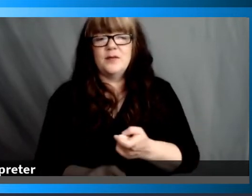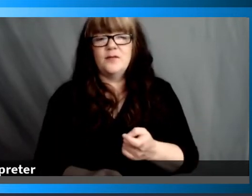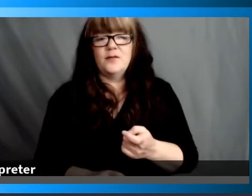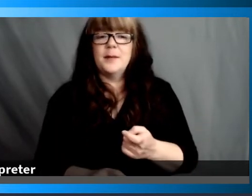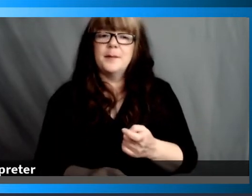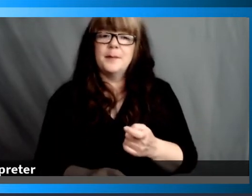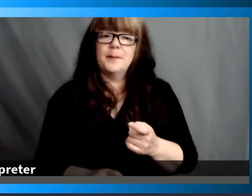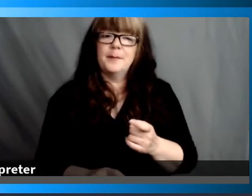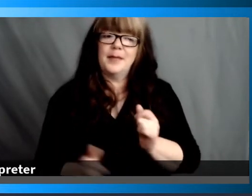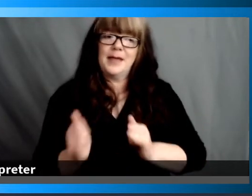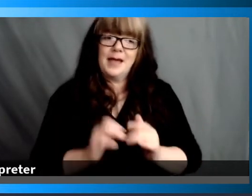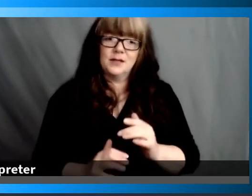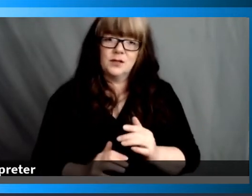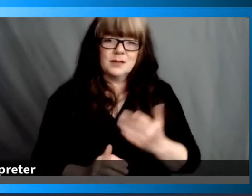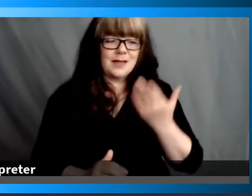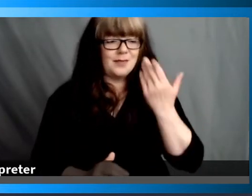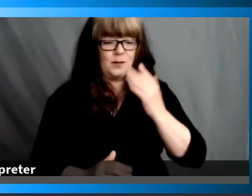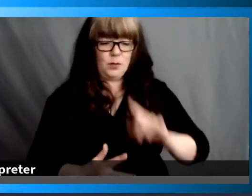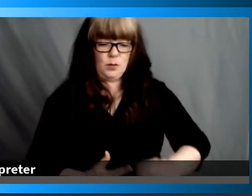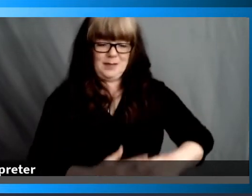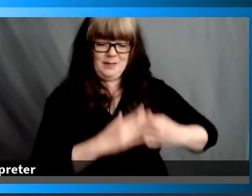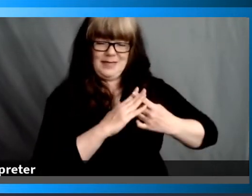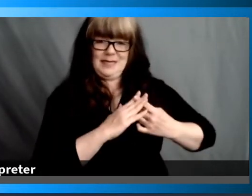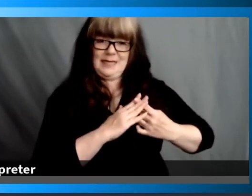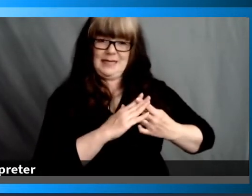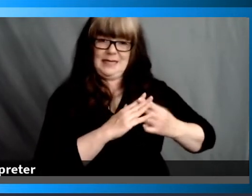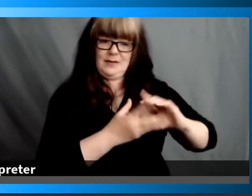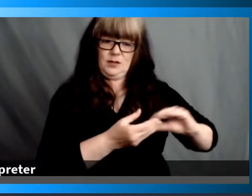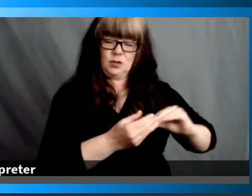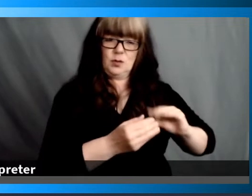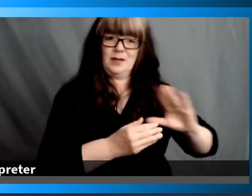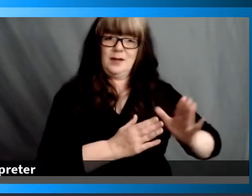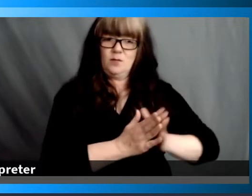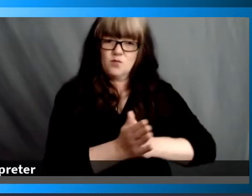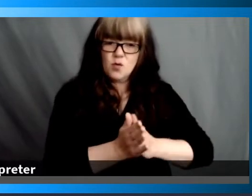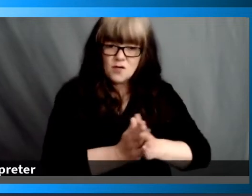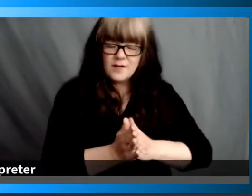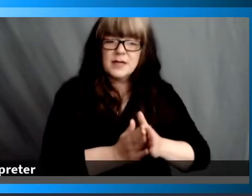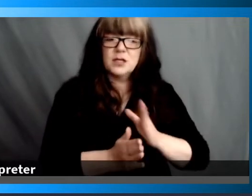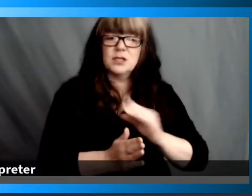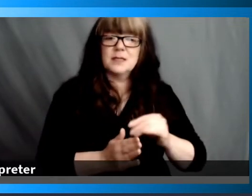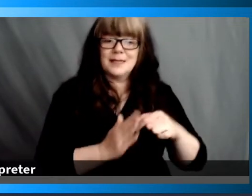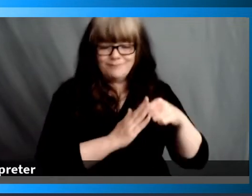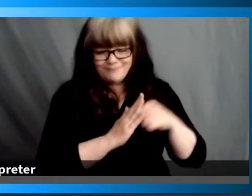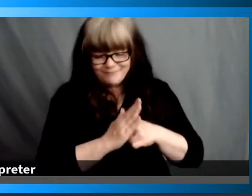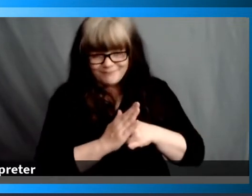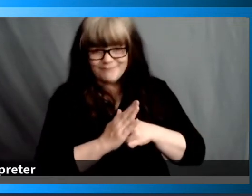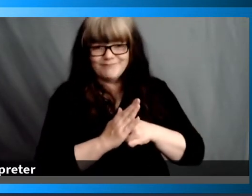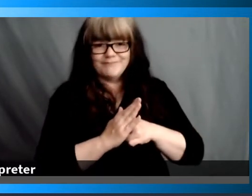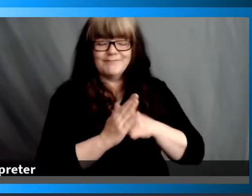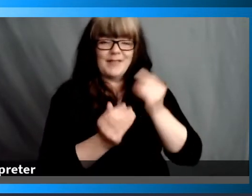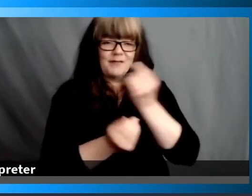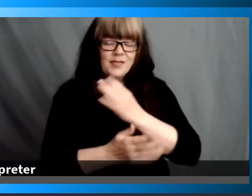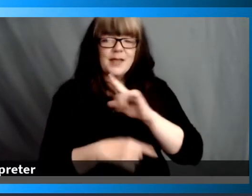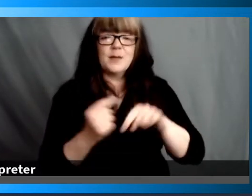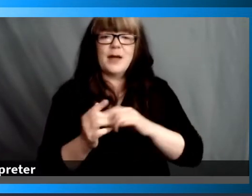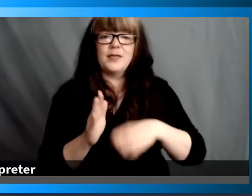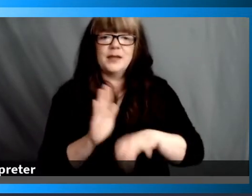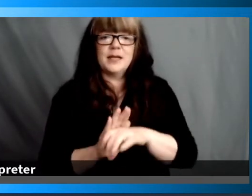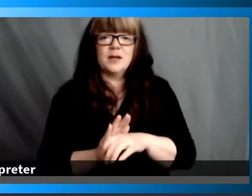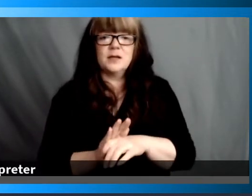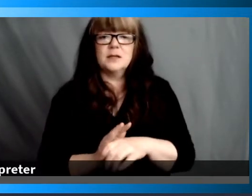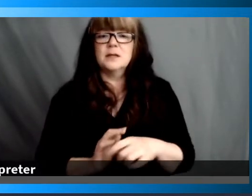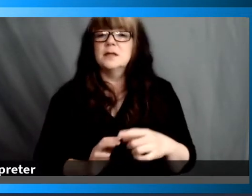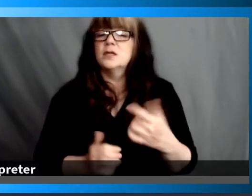don't necessarily know at the beginning of their arcs the motivations and the minutiae of their characters. Is there something you remember described about